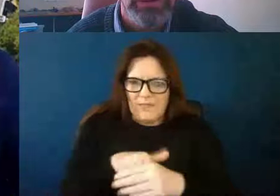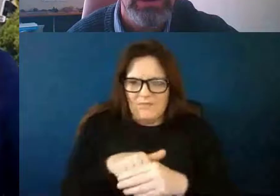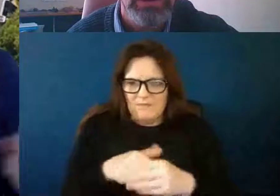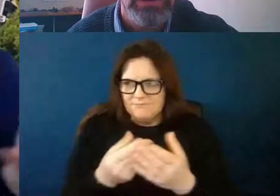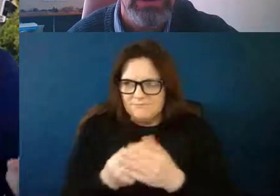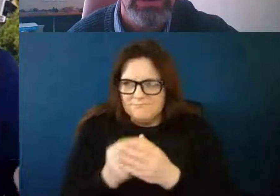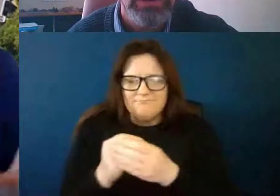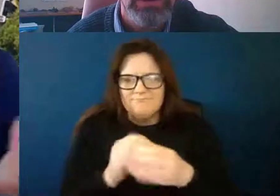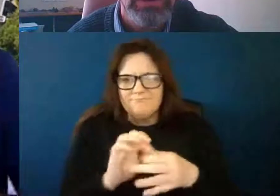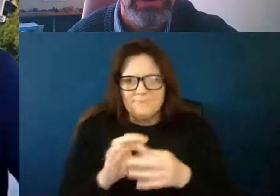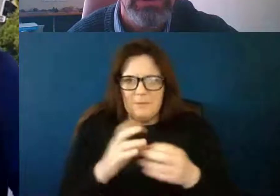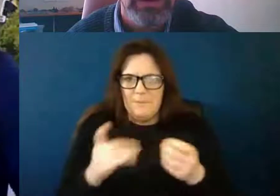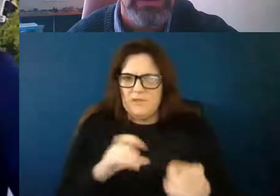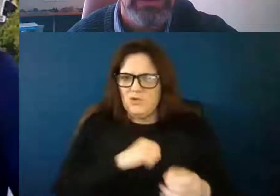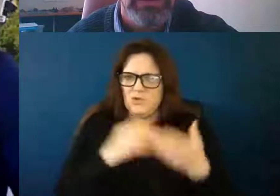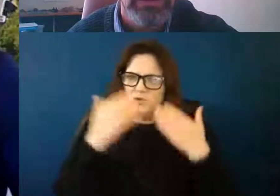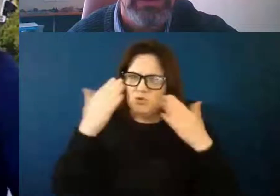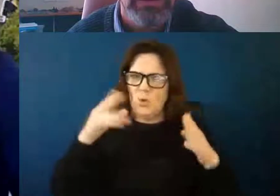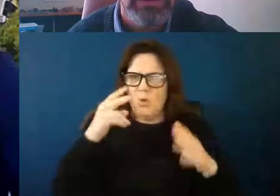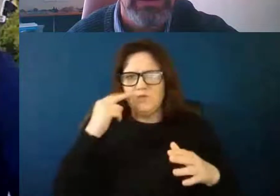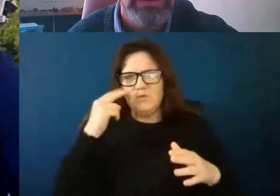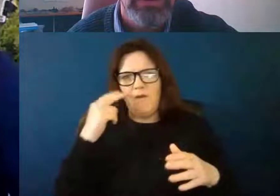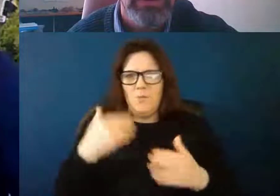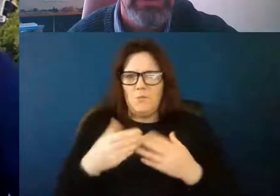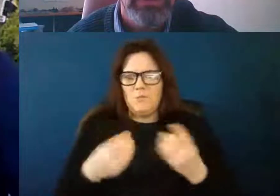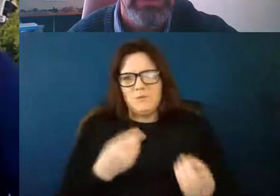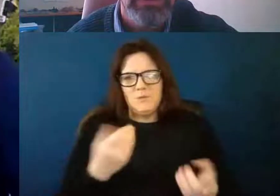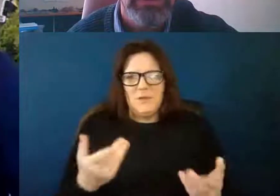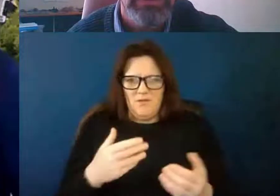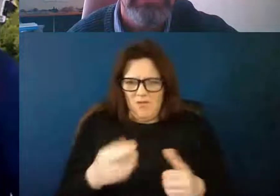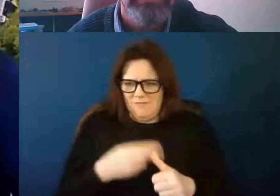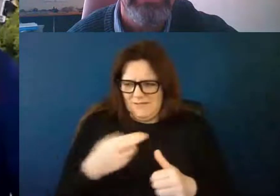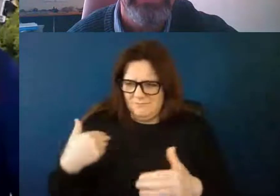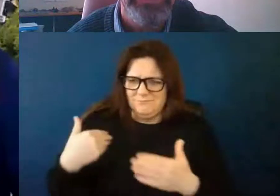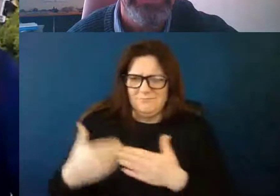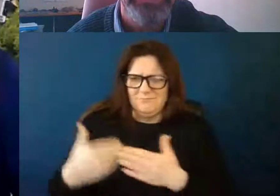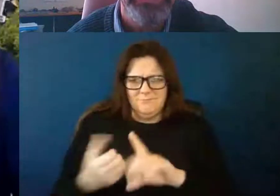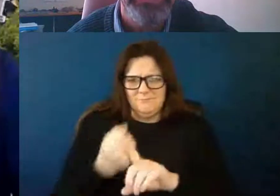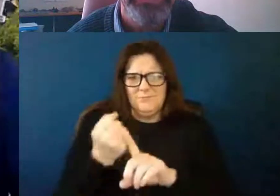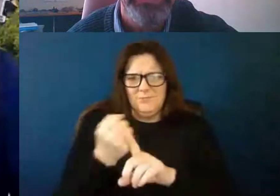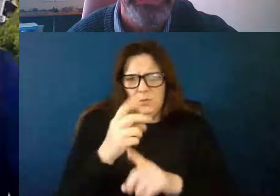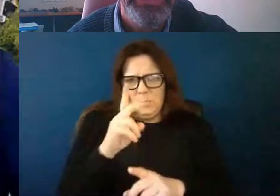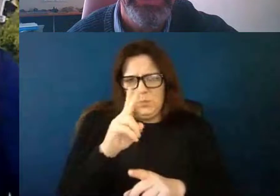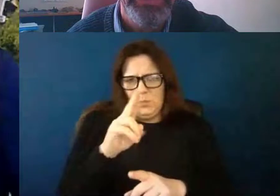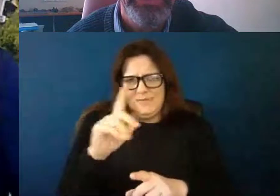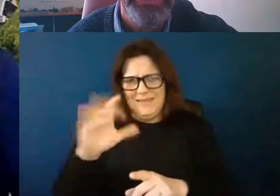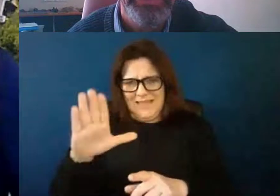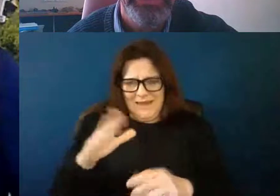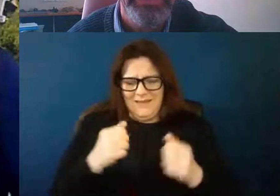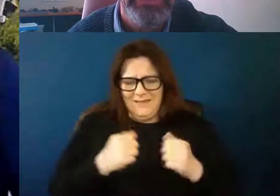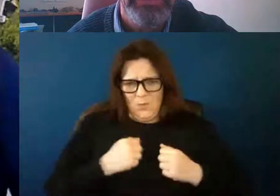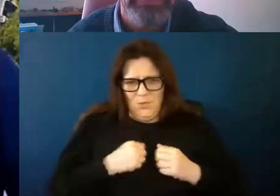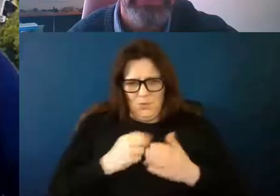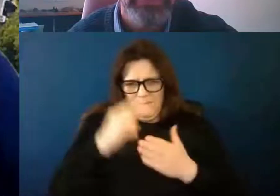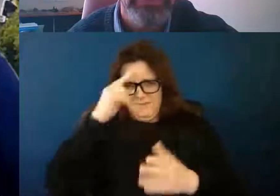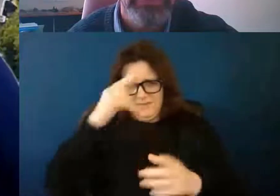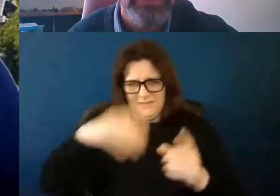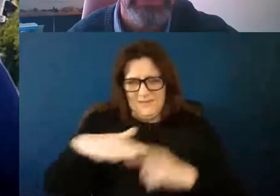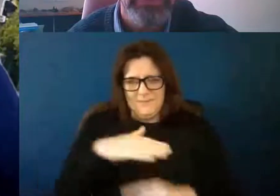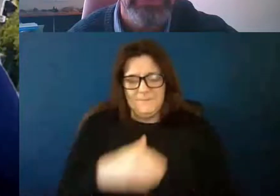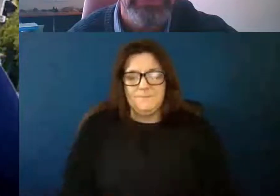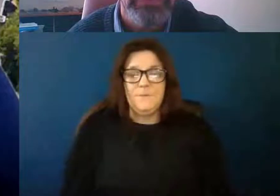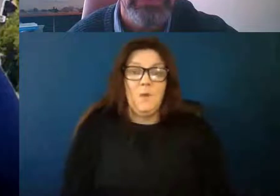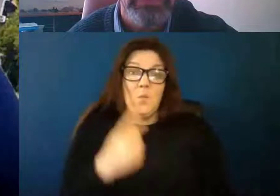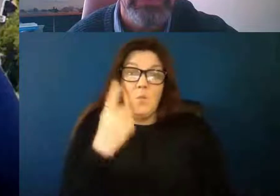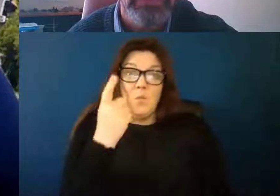really show off what we're doing, because there's already so much work being done in UDL around the university. And one